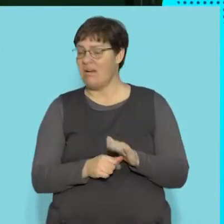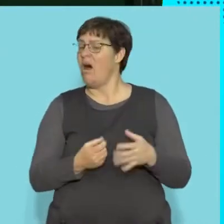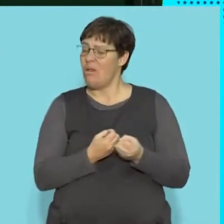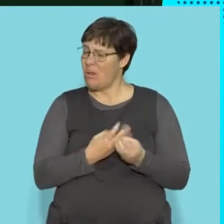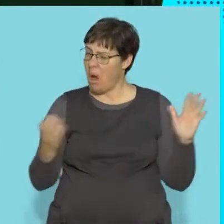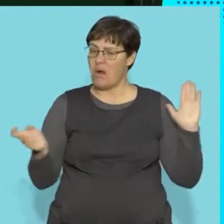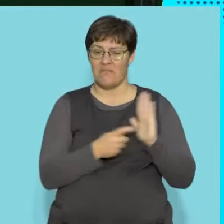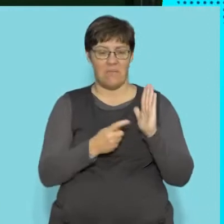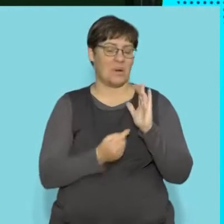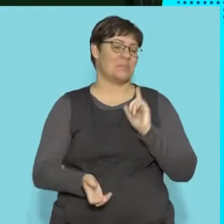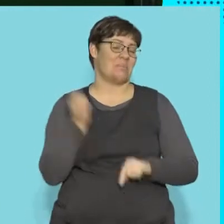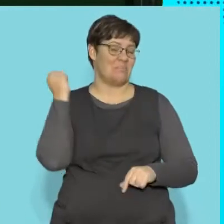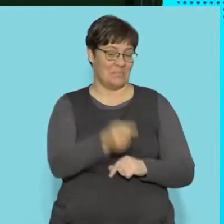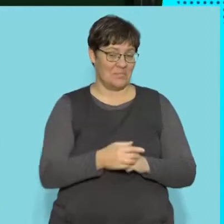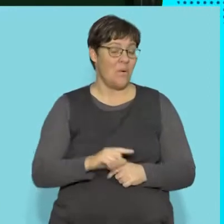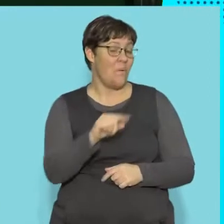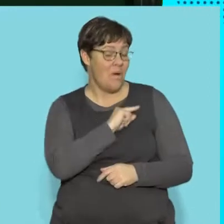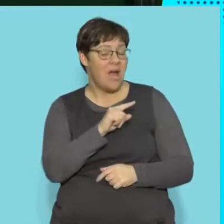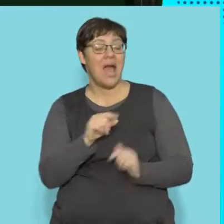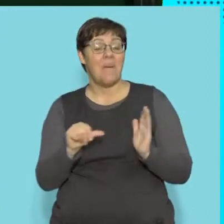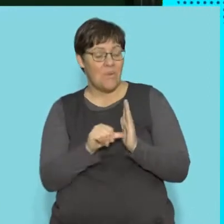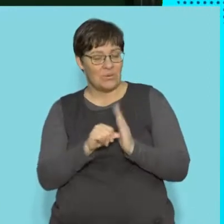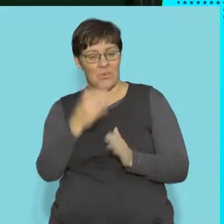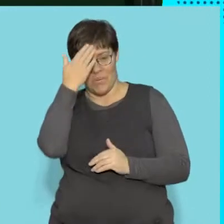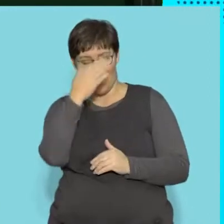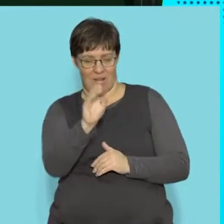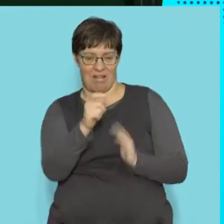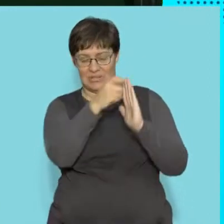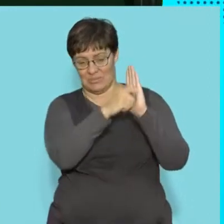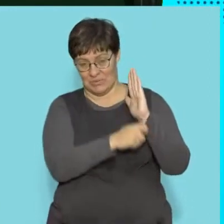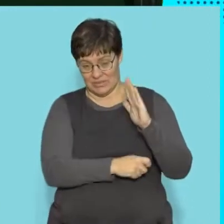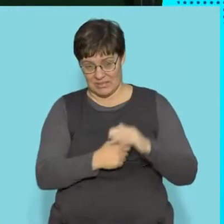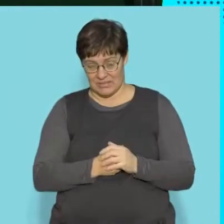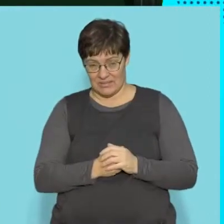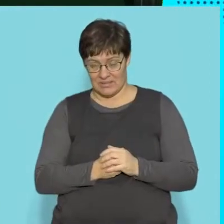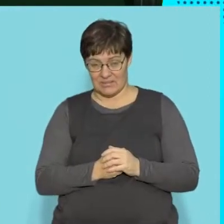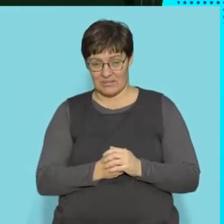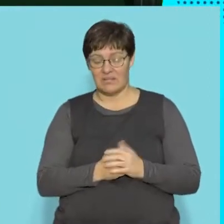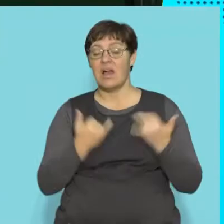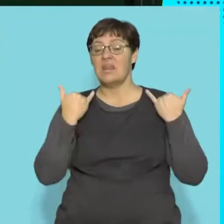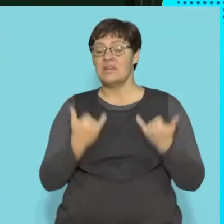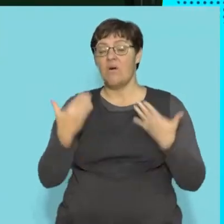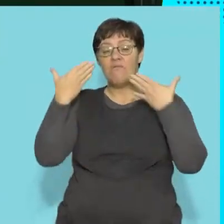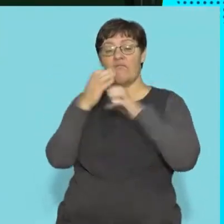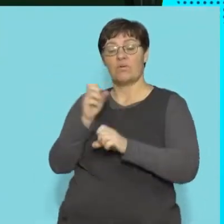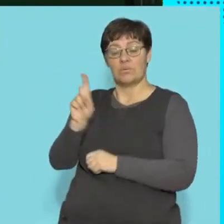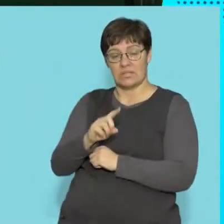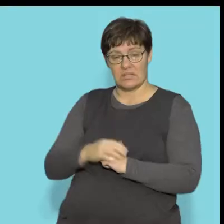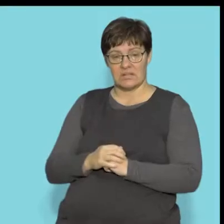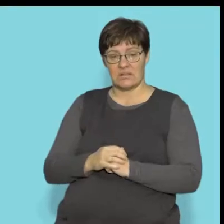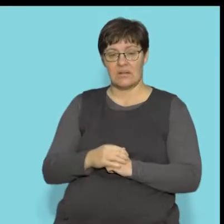score such a lot of marks as long as you know your terminology. But let's move on. We're going to now focus